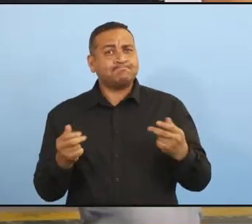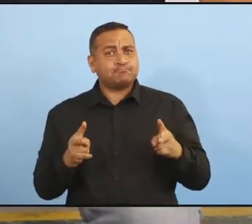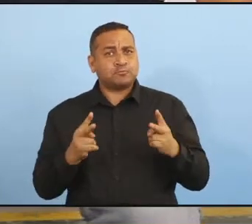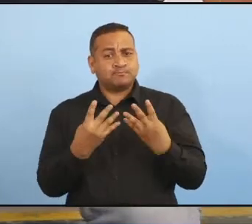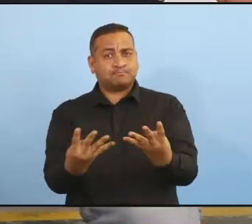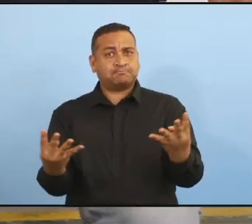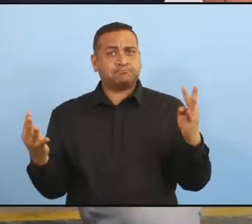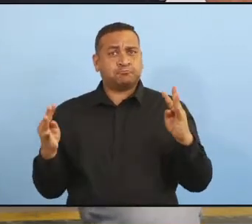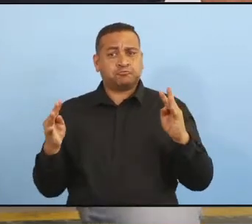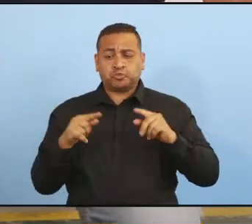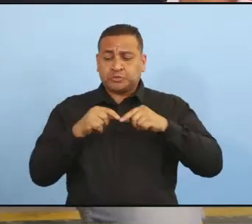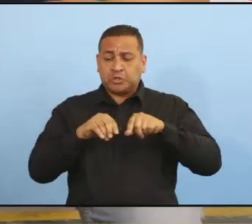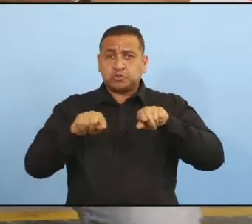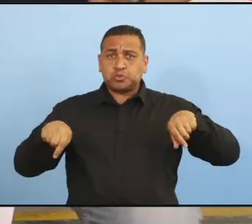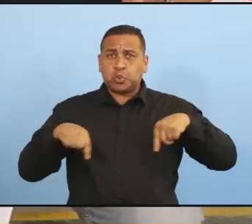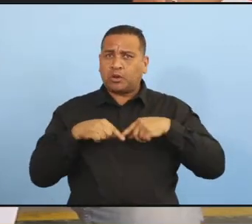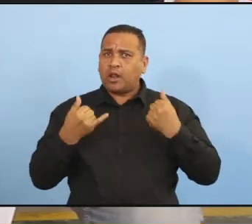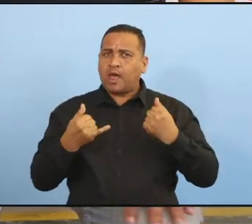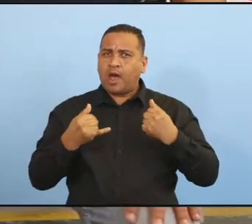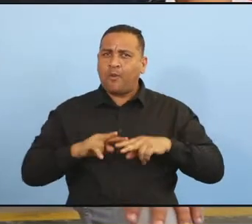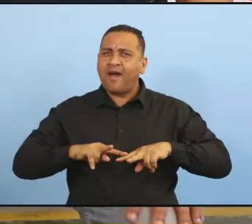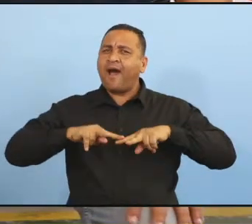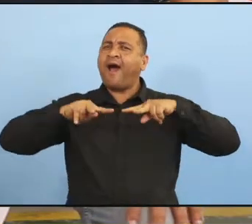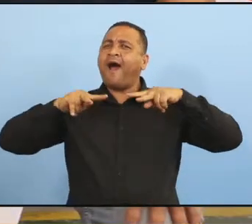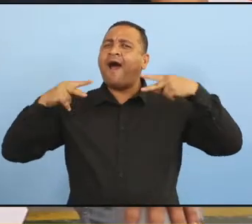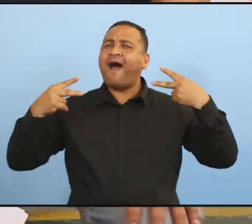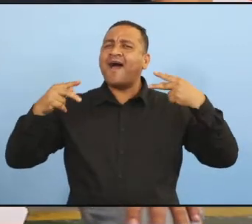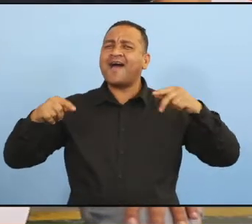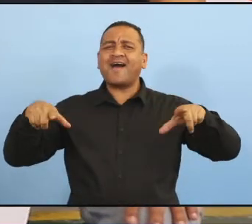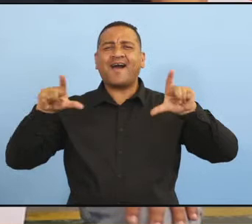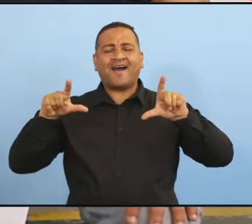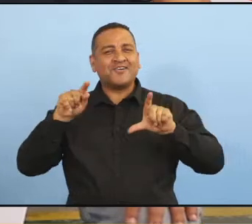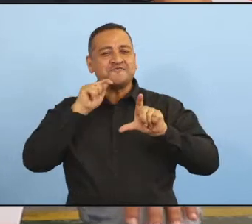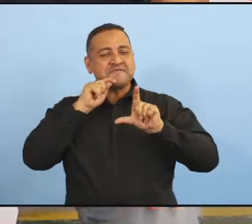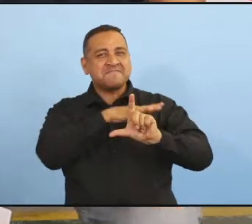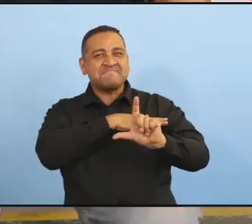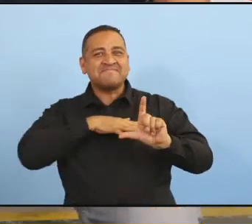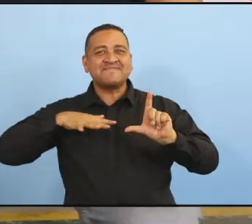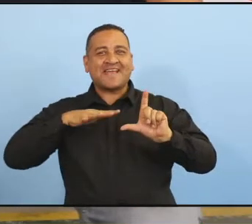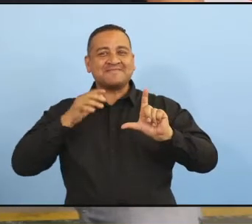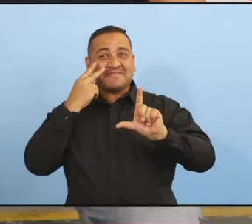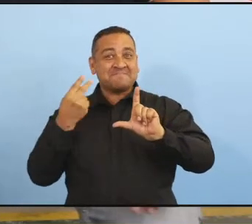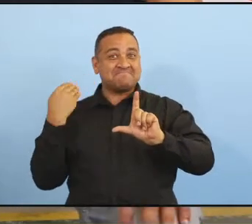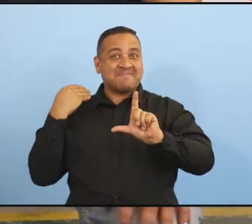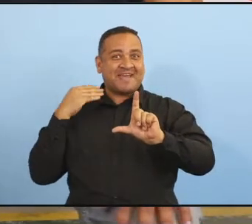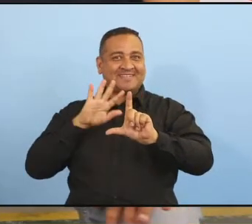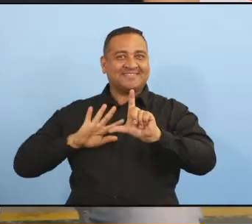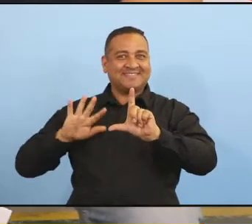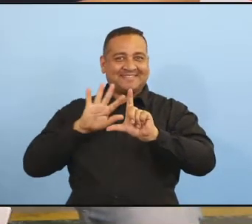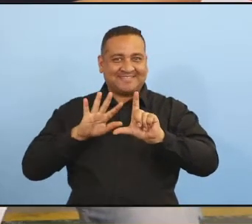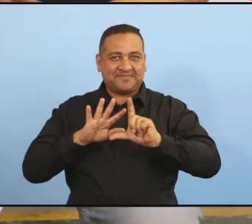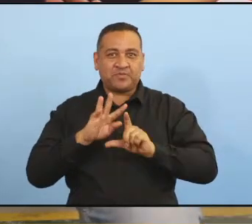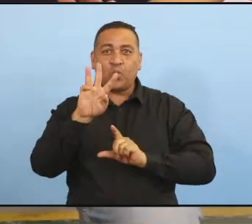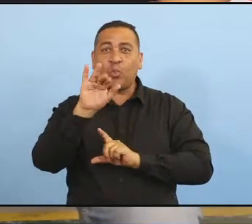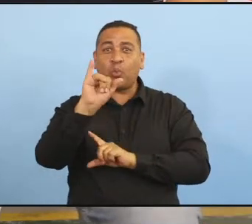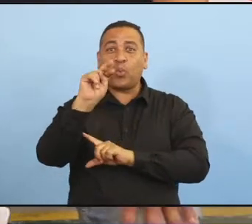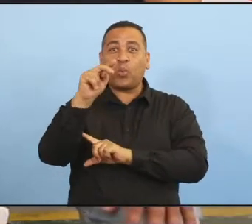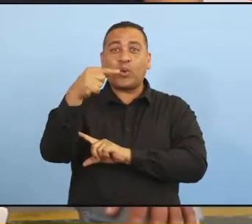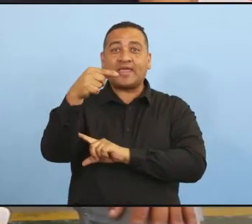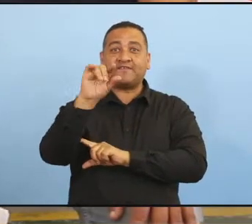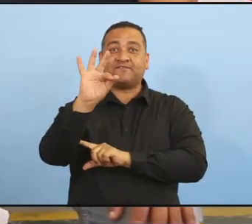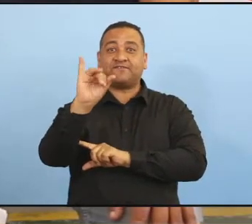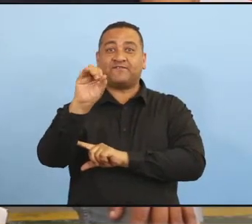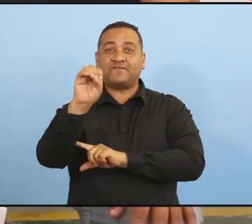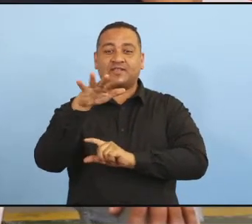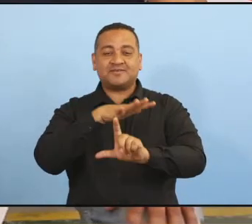for basically live in the field broadcasting today. So we find ourselves today at the Wingfield campus, which is situated pretty much in the heart